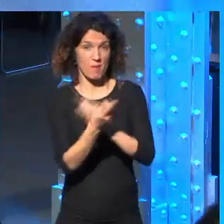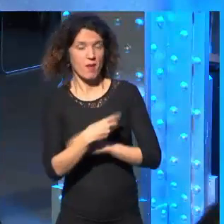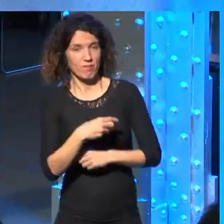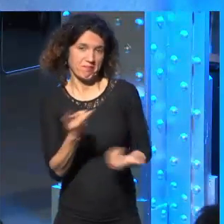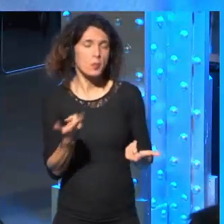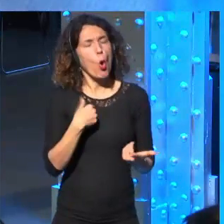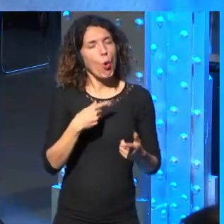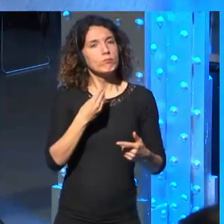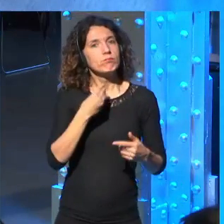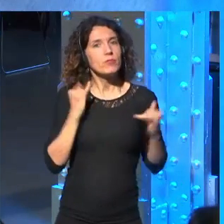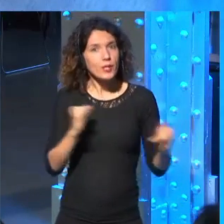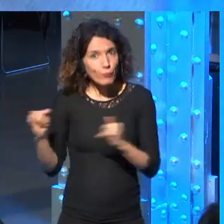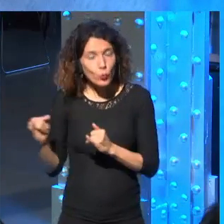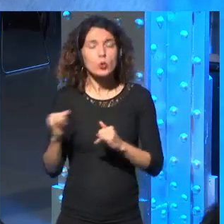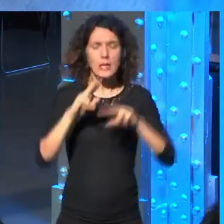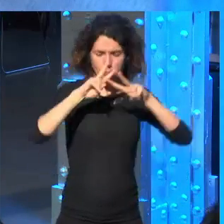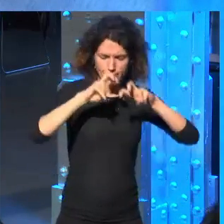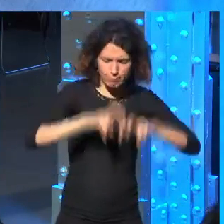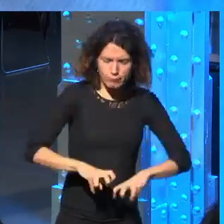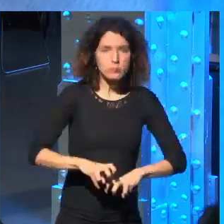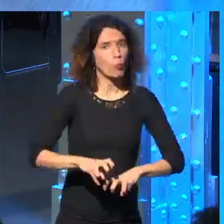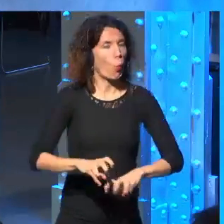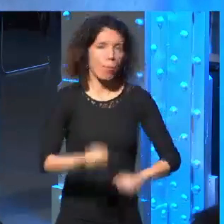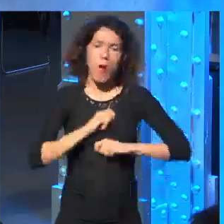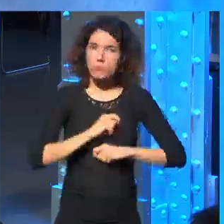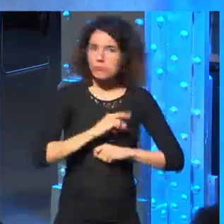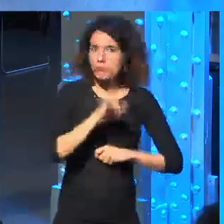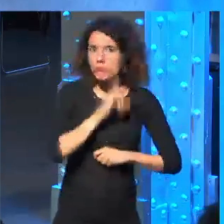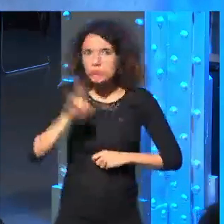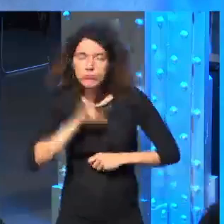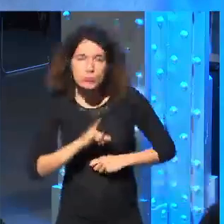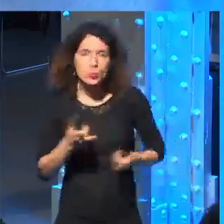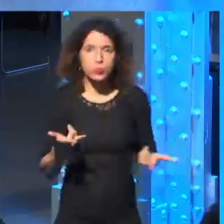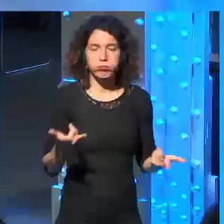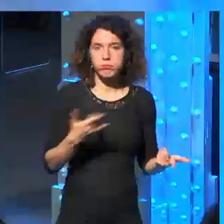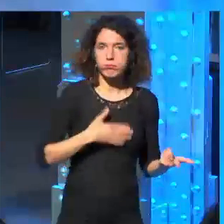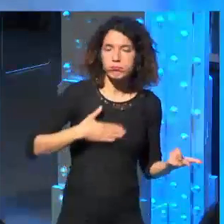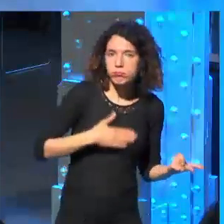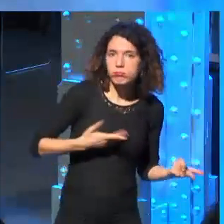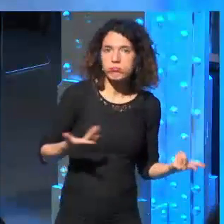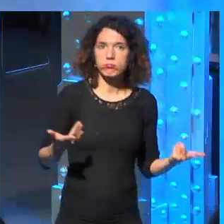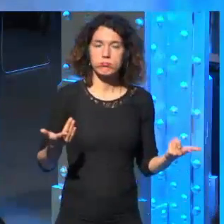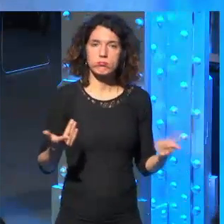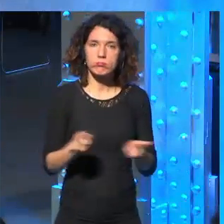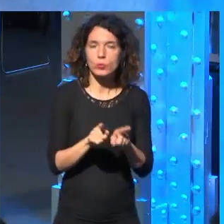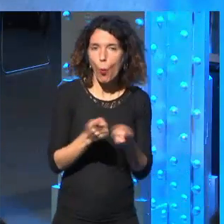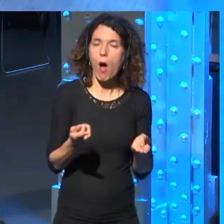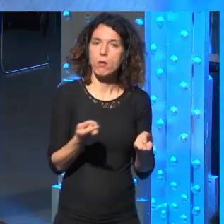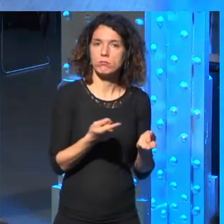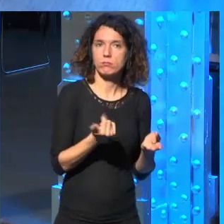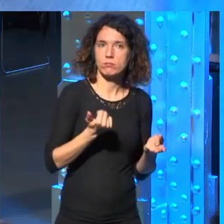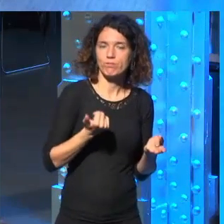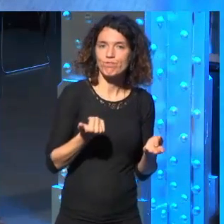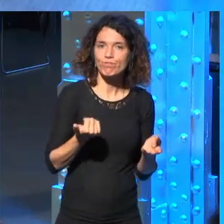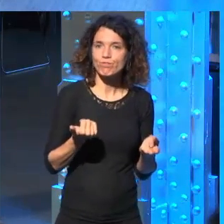the more I think the Kafka in me, the imaginative Edgar Allan Poe in me, should take over and turn it